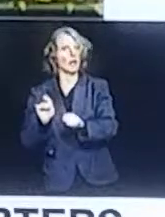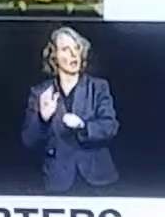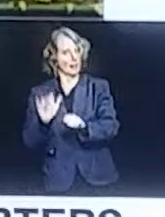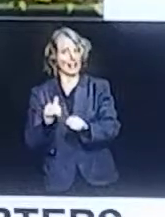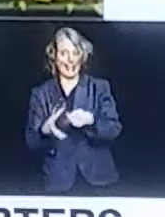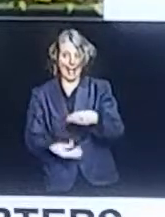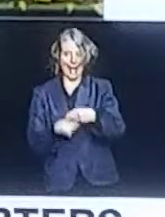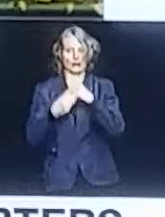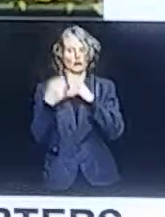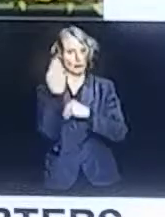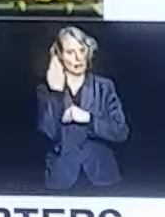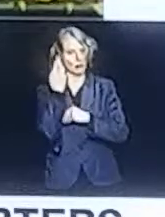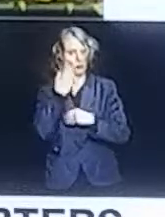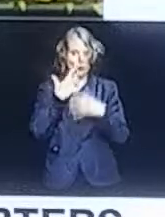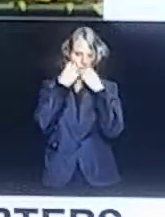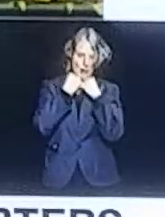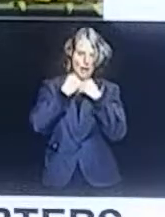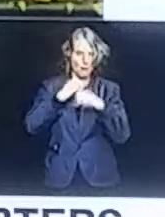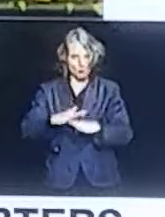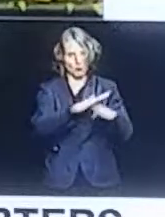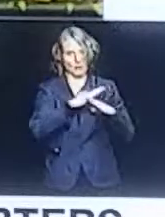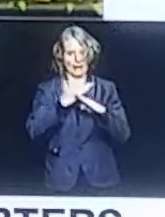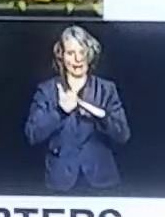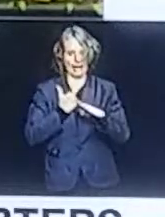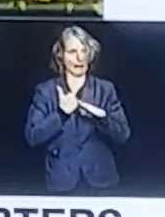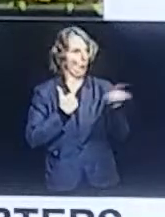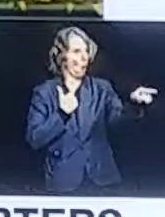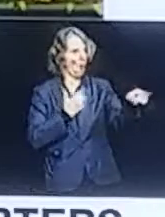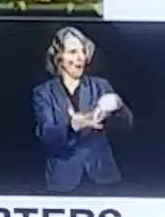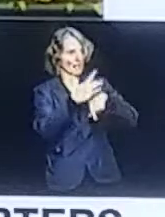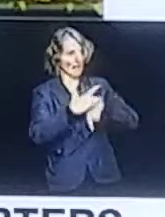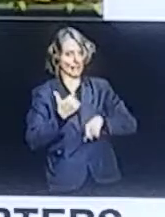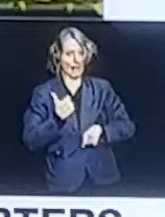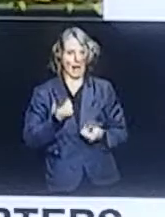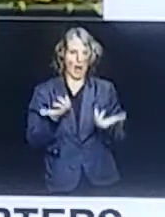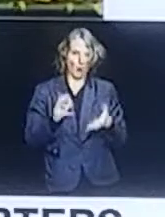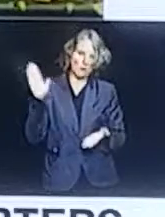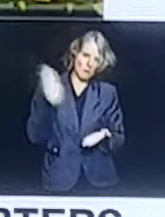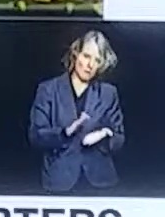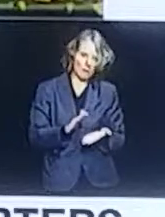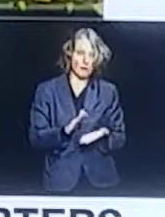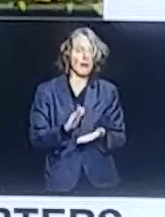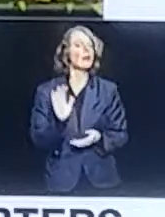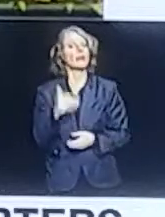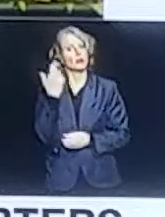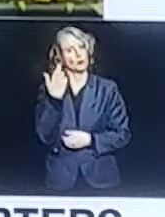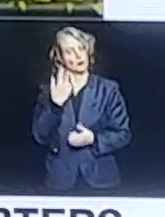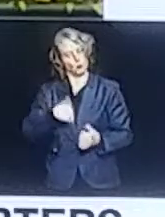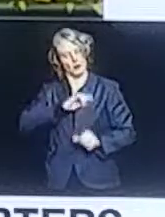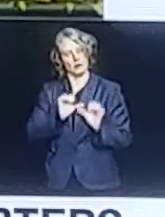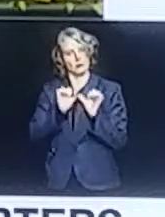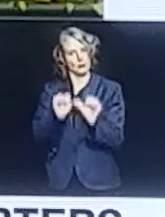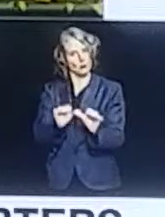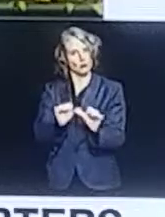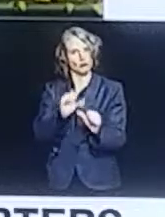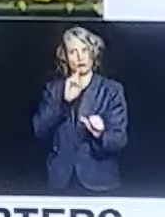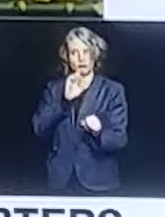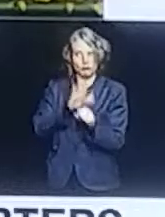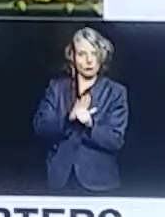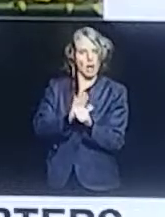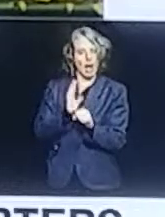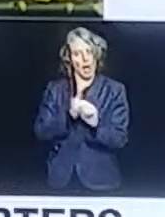safe from the arrival of new strains of this virus. That's why we're going to continue to ensure that